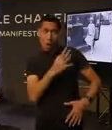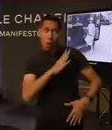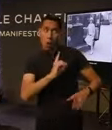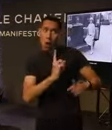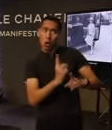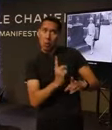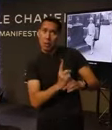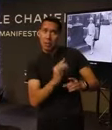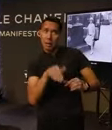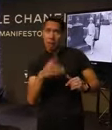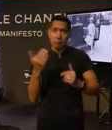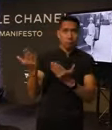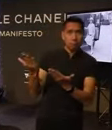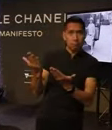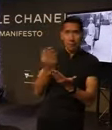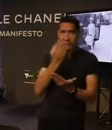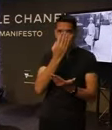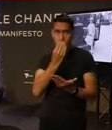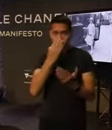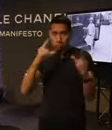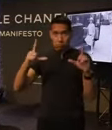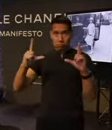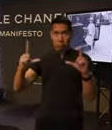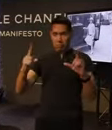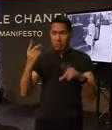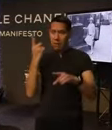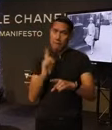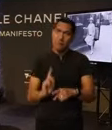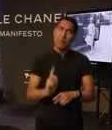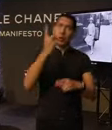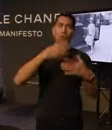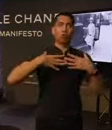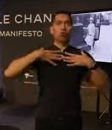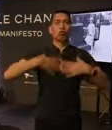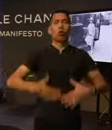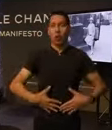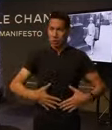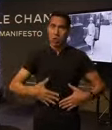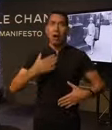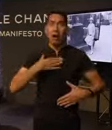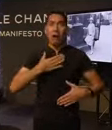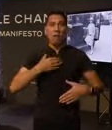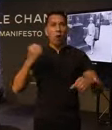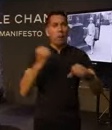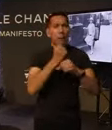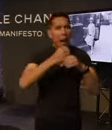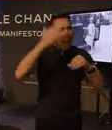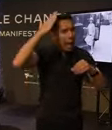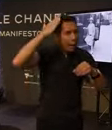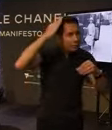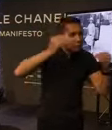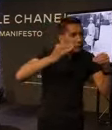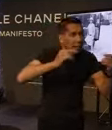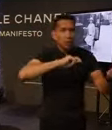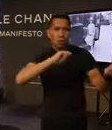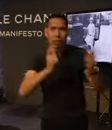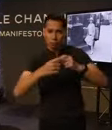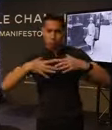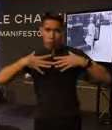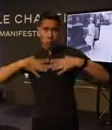guess, on those first forays she made when she shifted from making hats into garments?